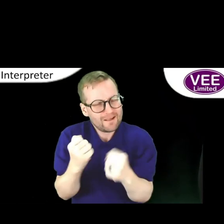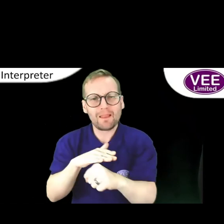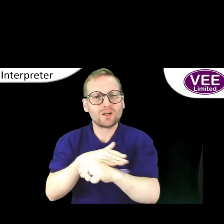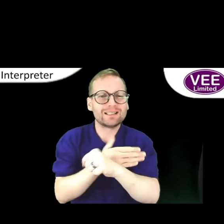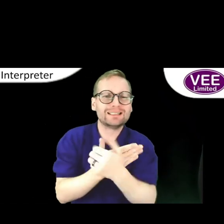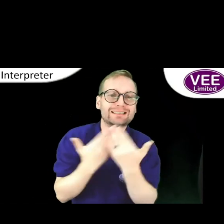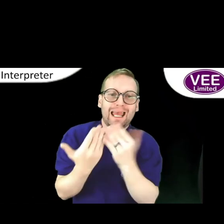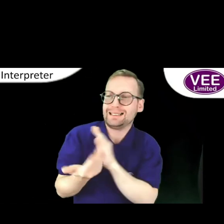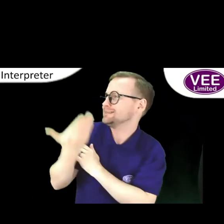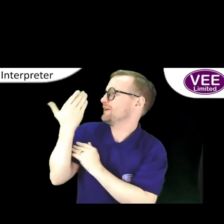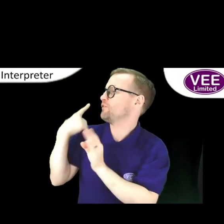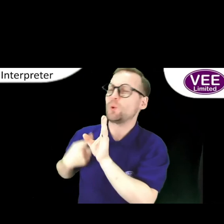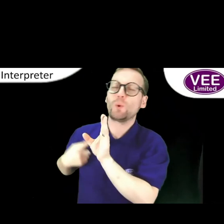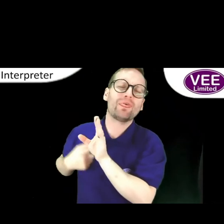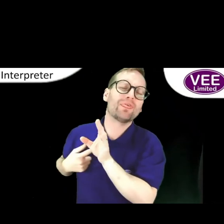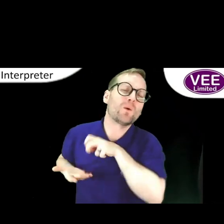youth.